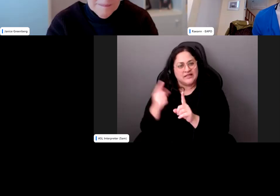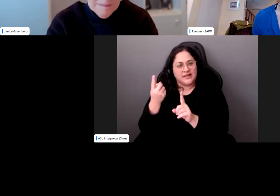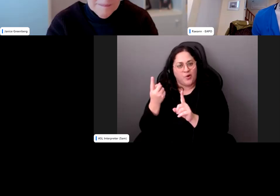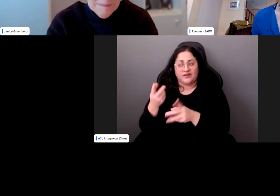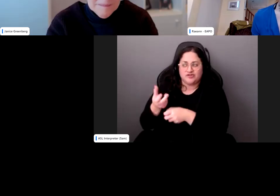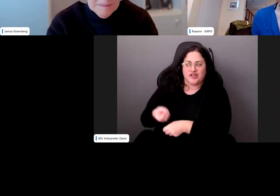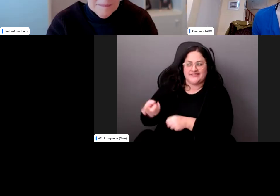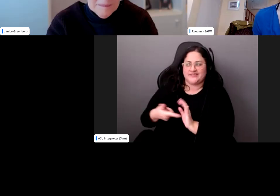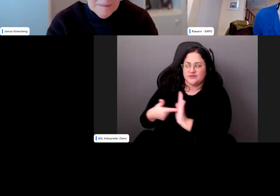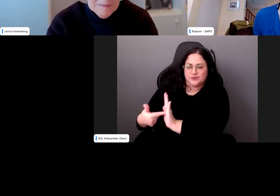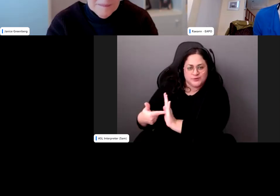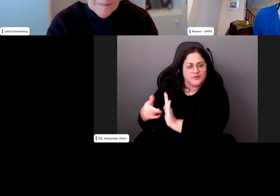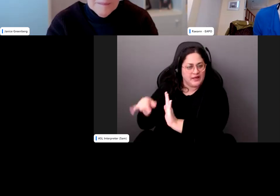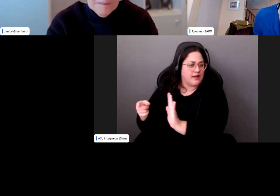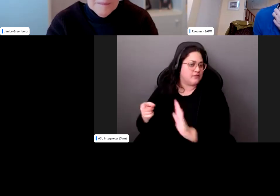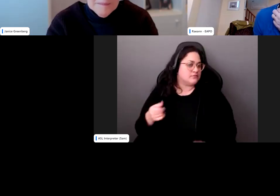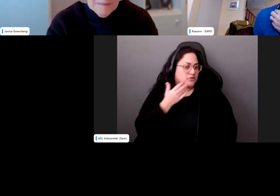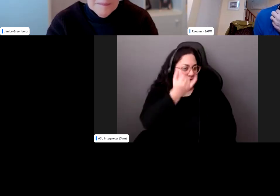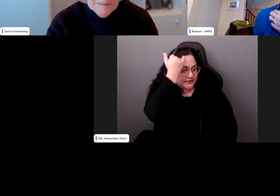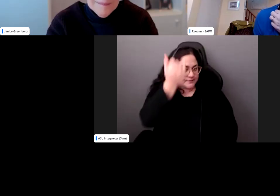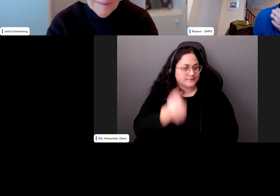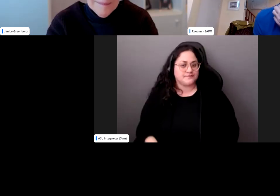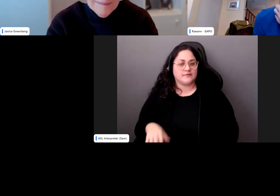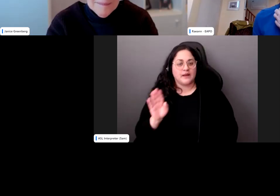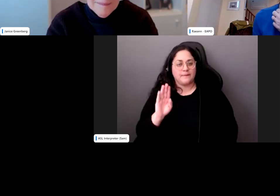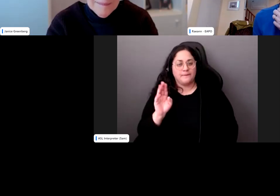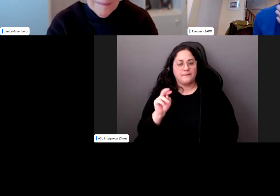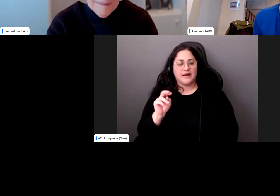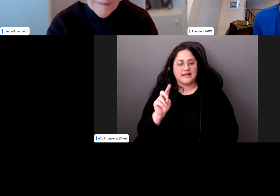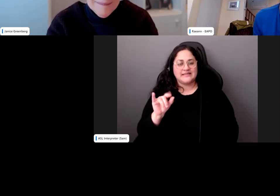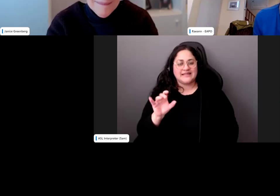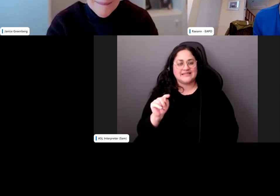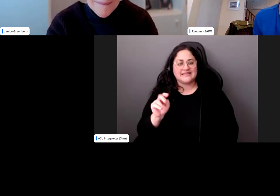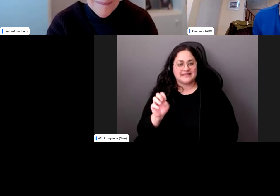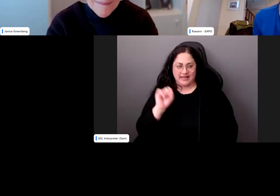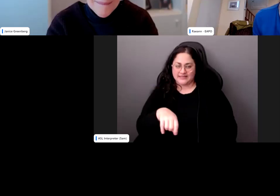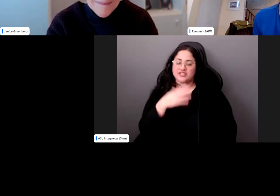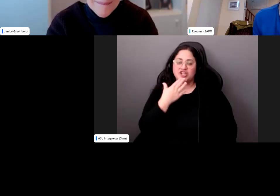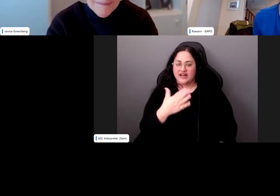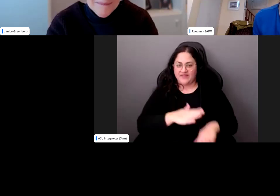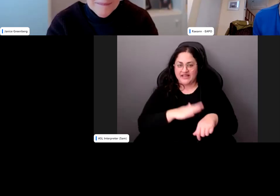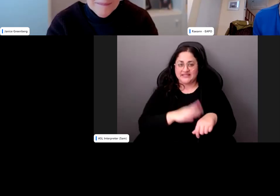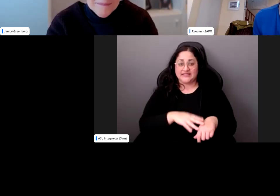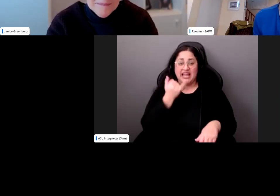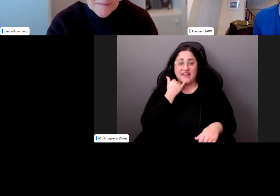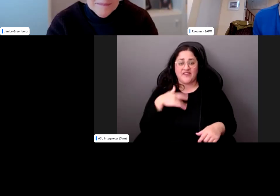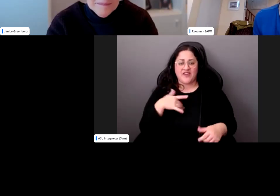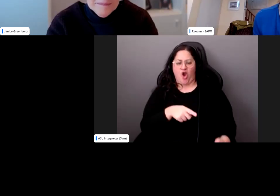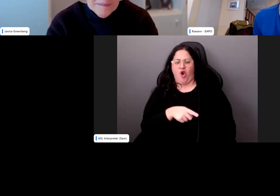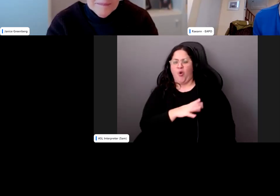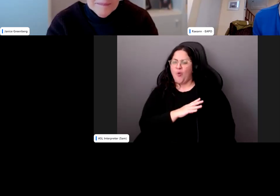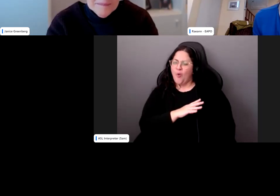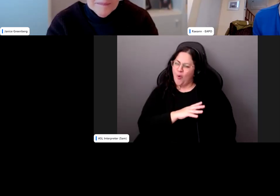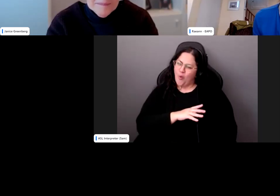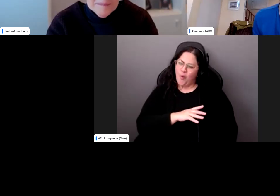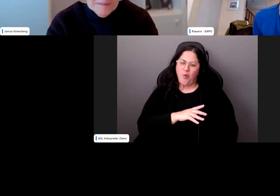Yes, I think these pieces of advice always hold. If it sounds too good to be true, it probably is. If you're feeling urgency, pressure, or